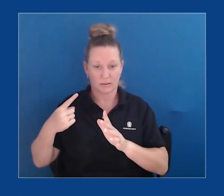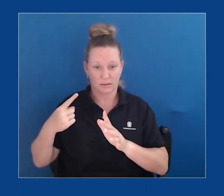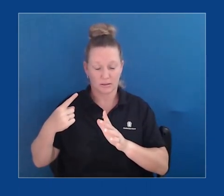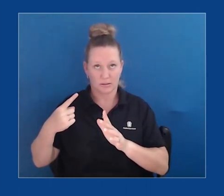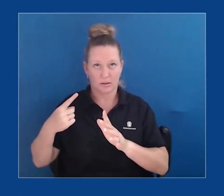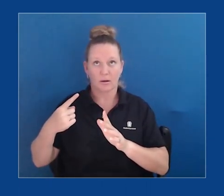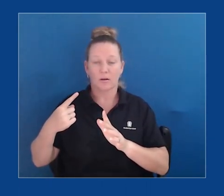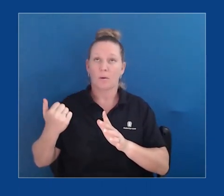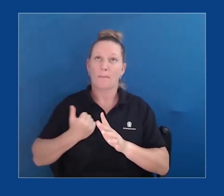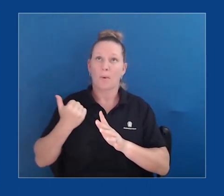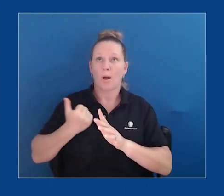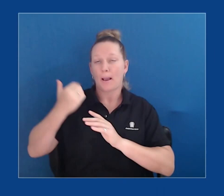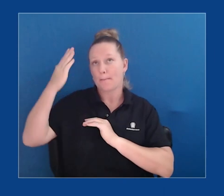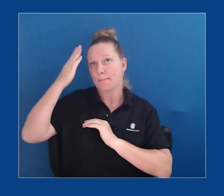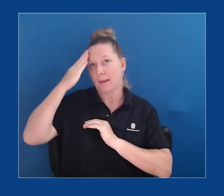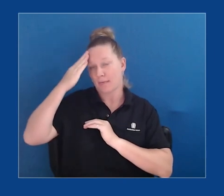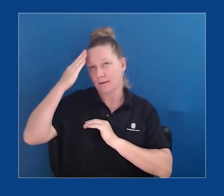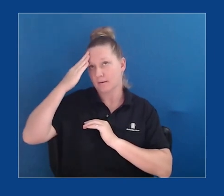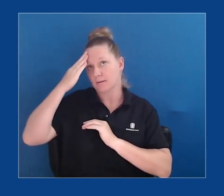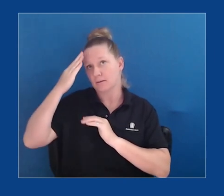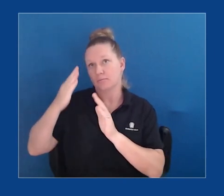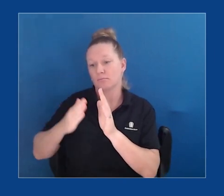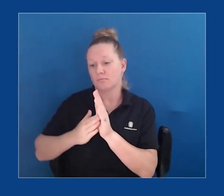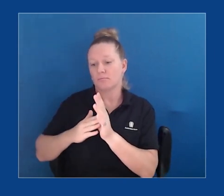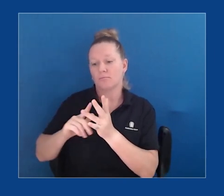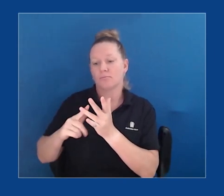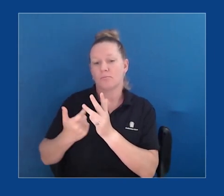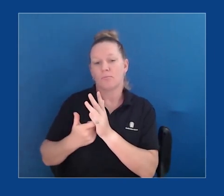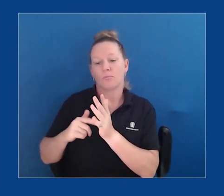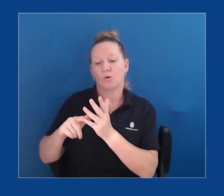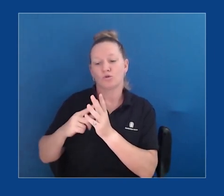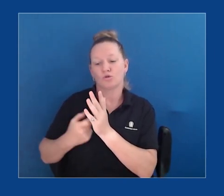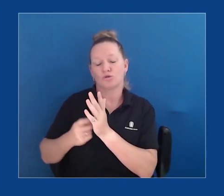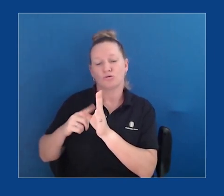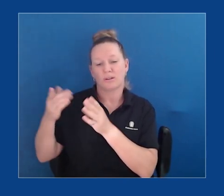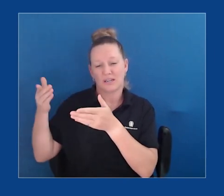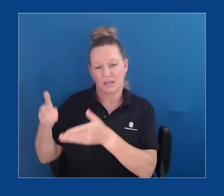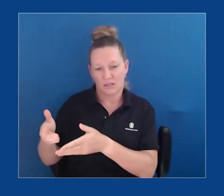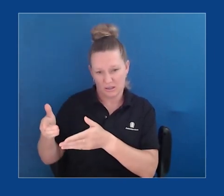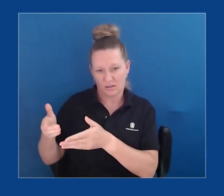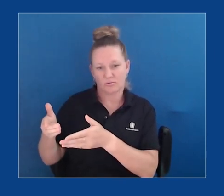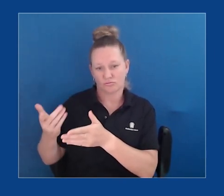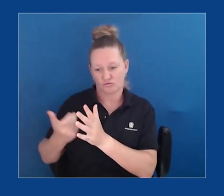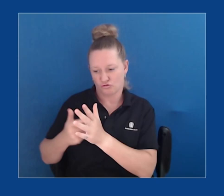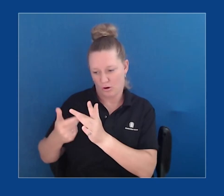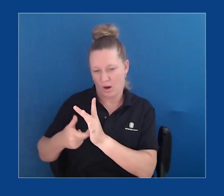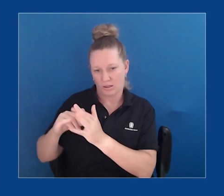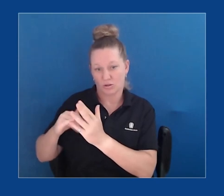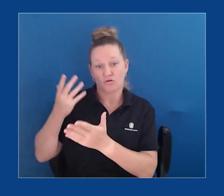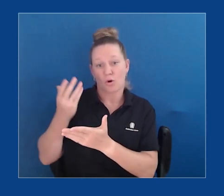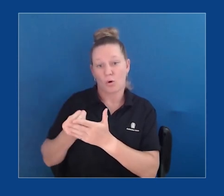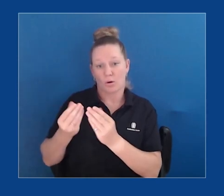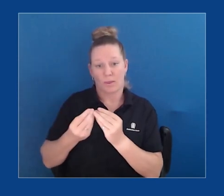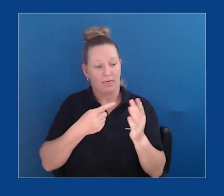mother's mortuary rites and recorded those with Allan and Linda and Sally and other